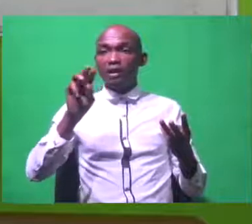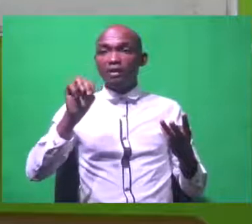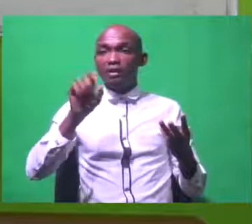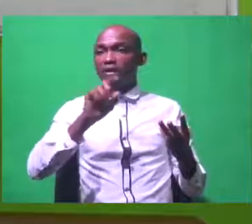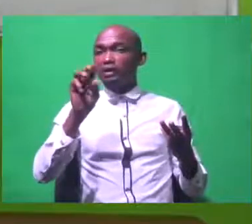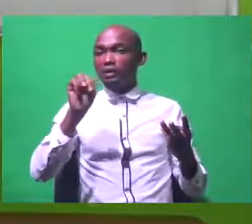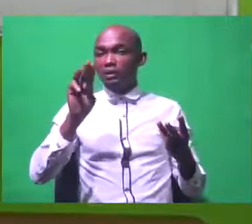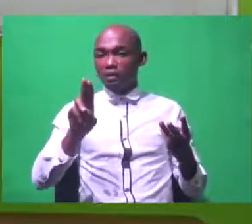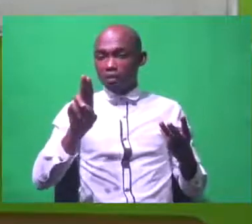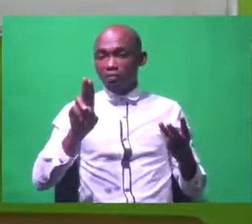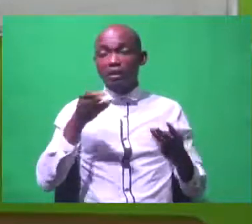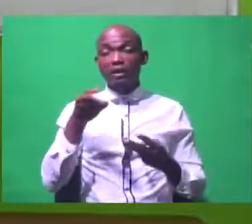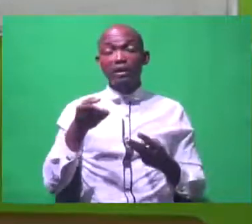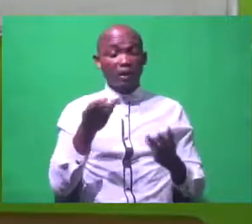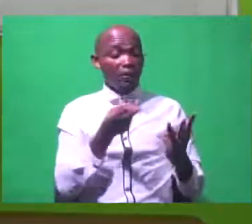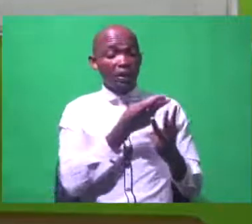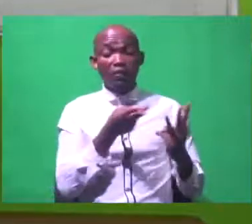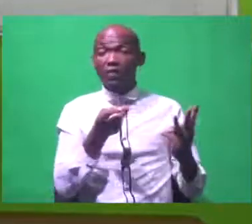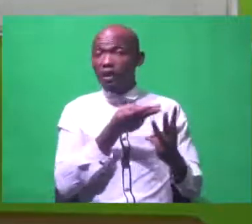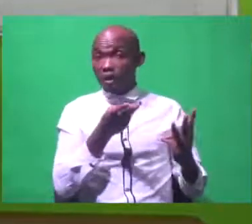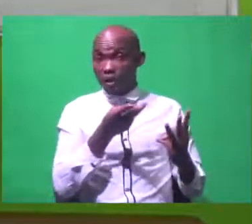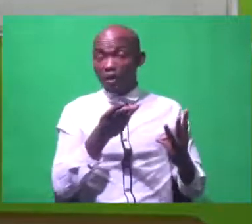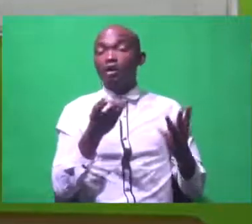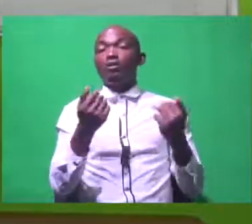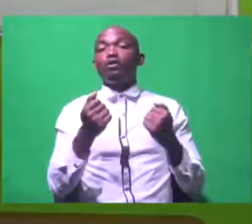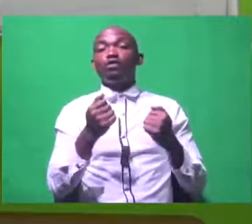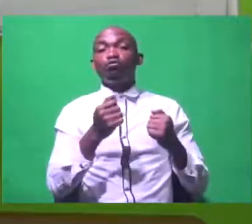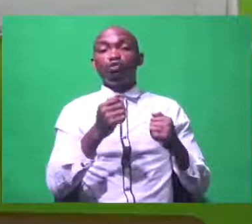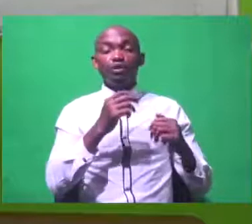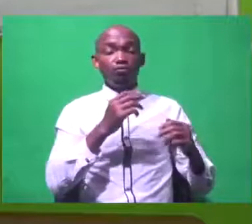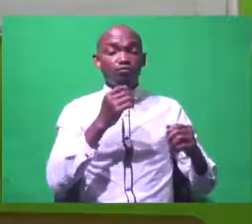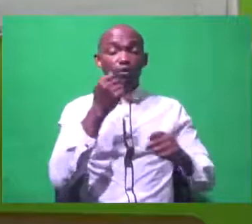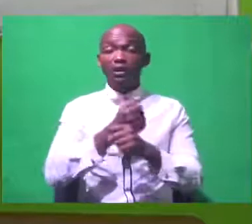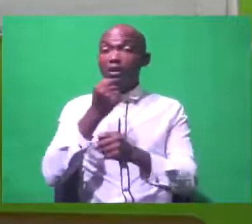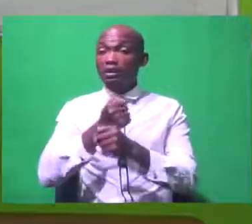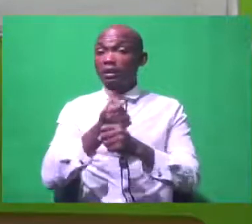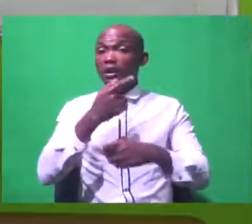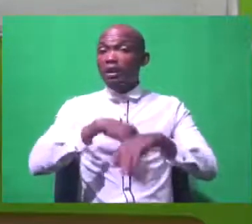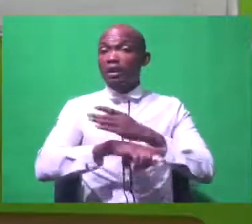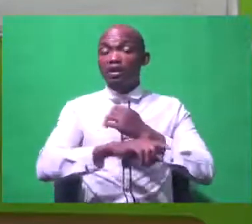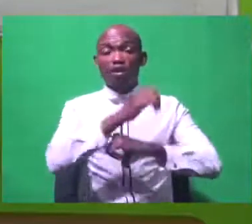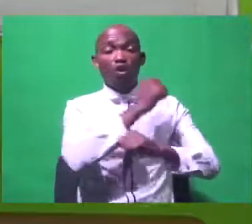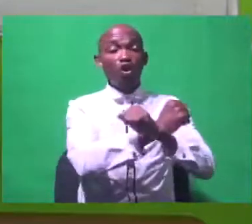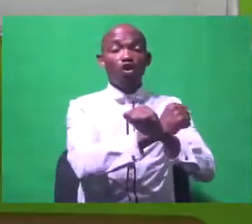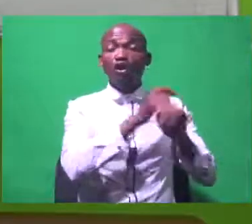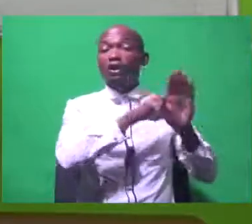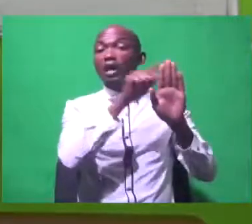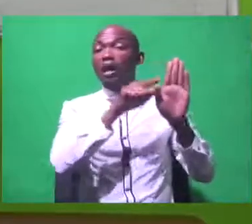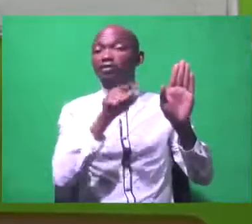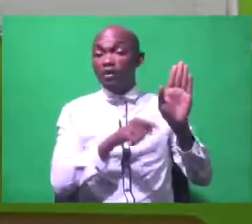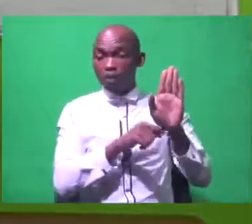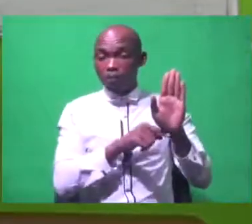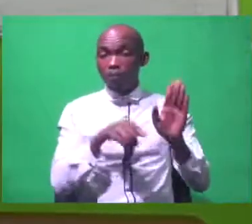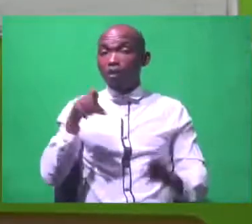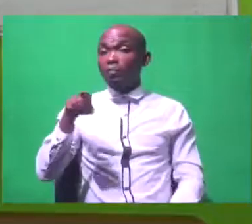These were the 3 modes of production practiced in pre-colonial Africa. So primitive